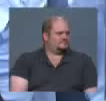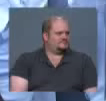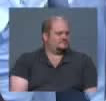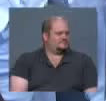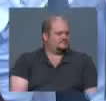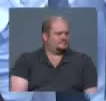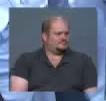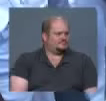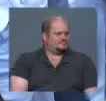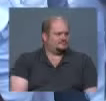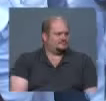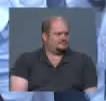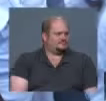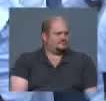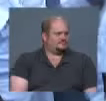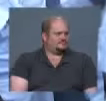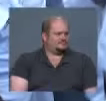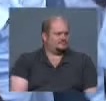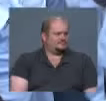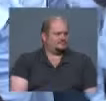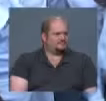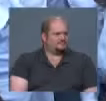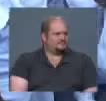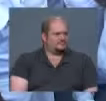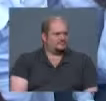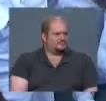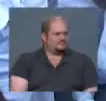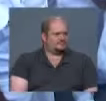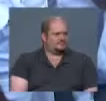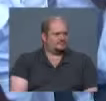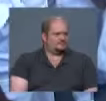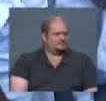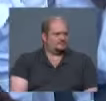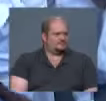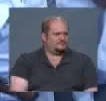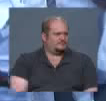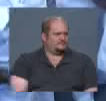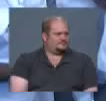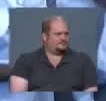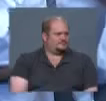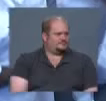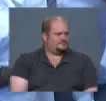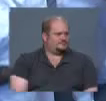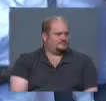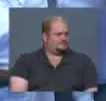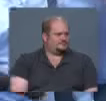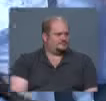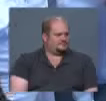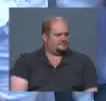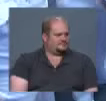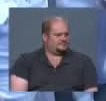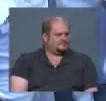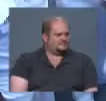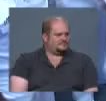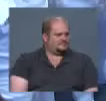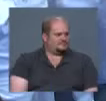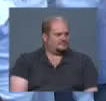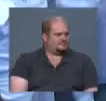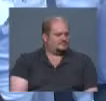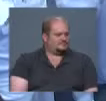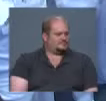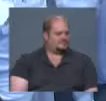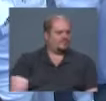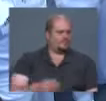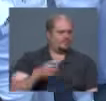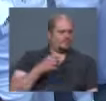There's two of us. Why don't you introduce yourself and indicate what you're doing? Oh. All right.